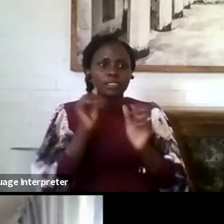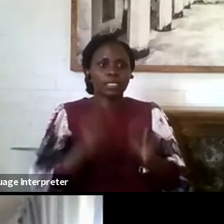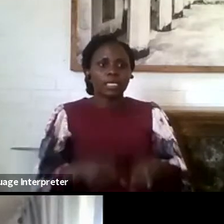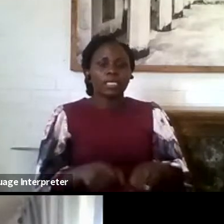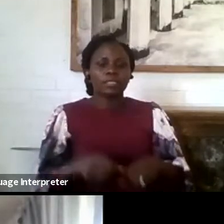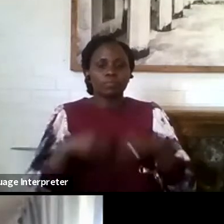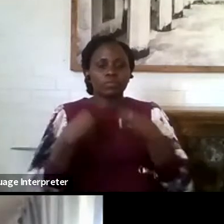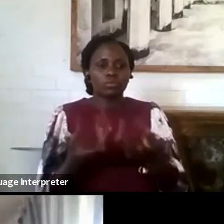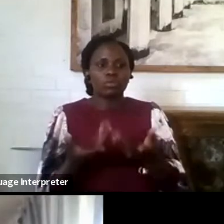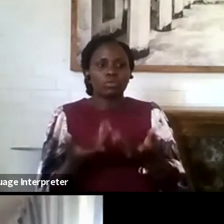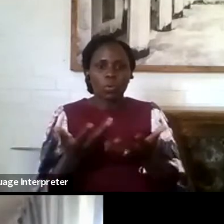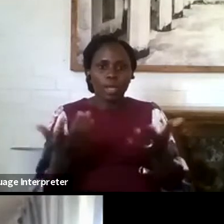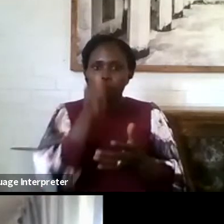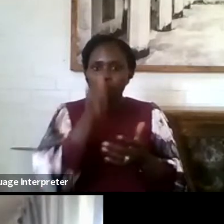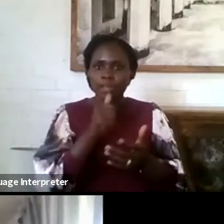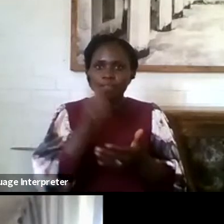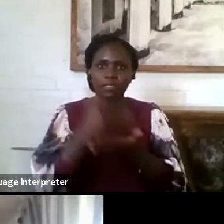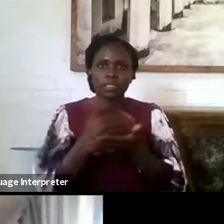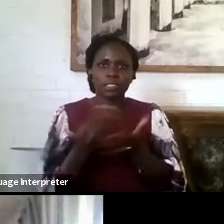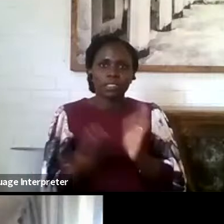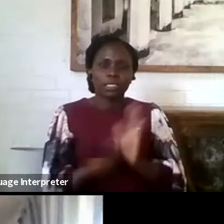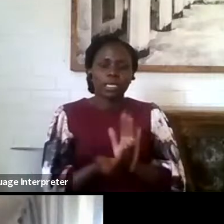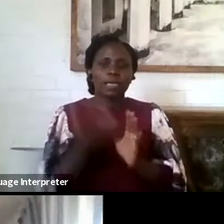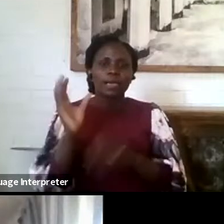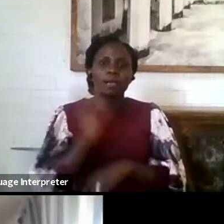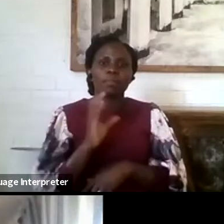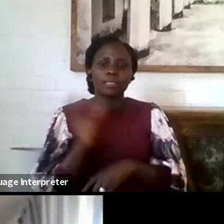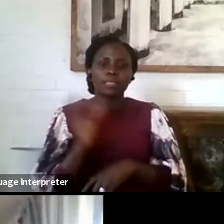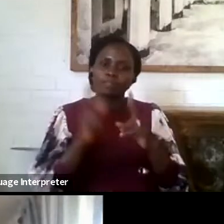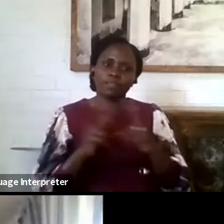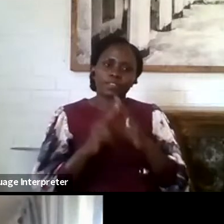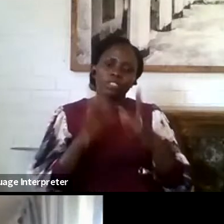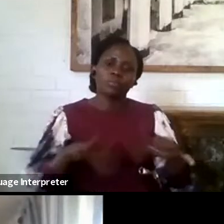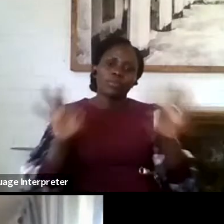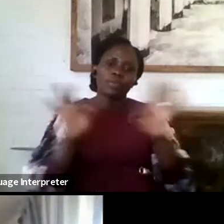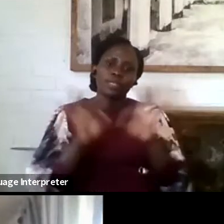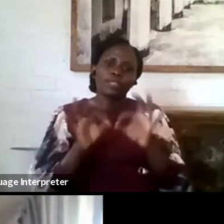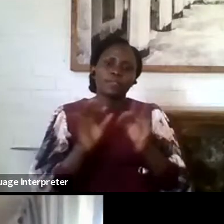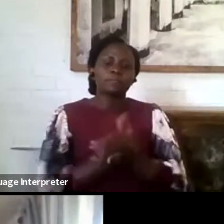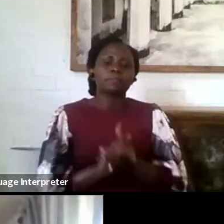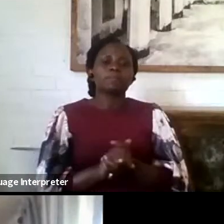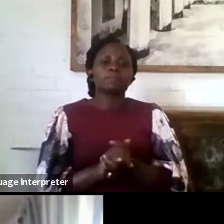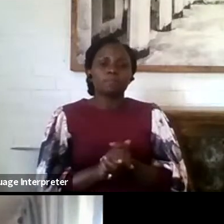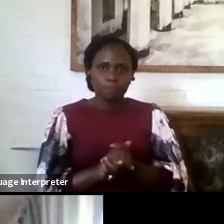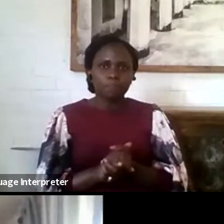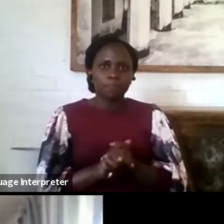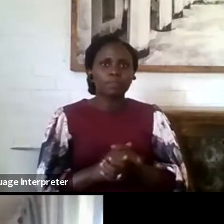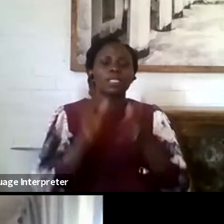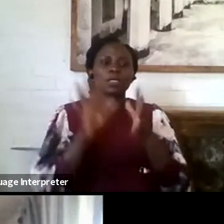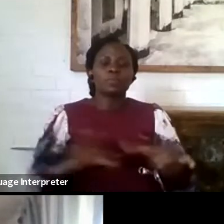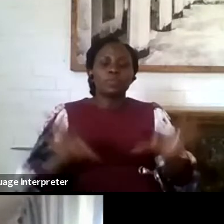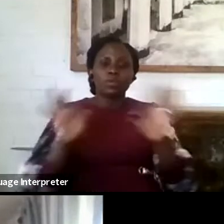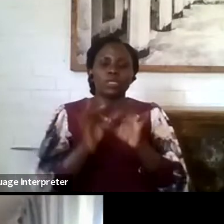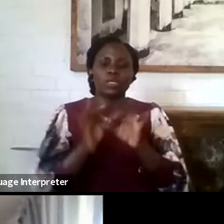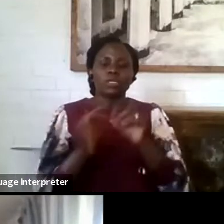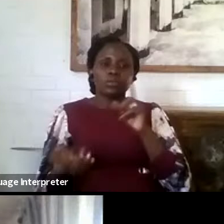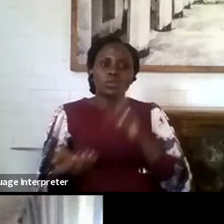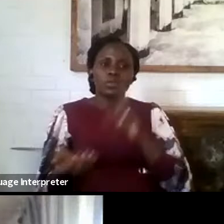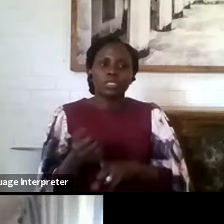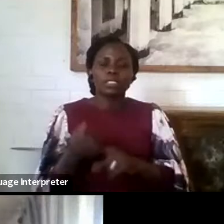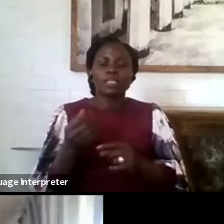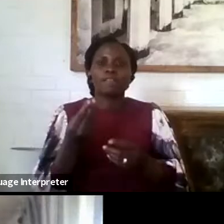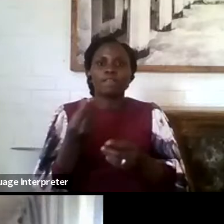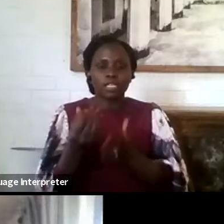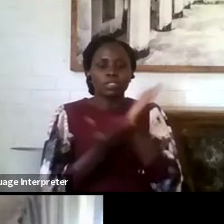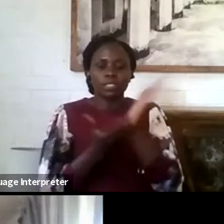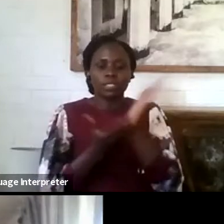sector companies is essential. It is important to get financial services providers, on board early